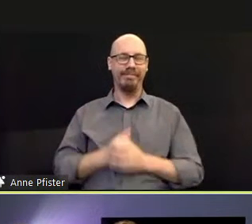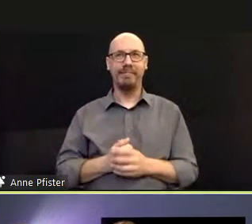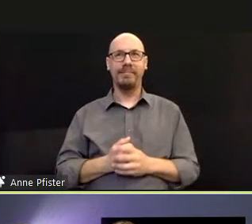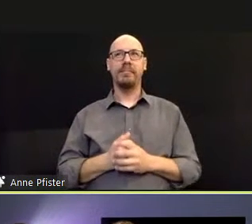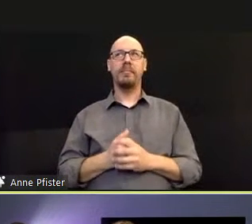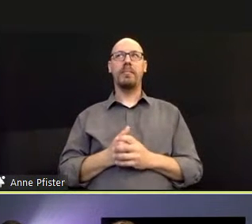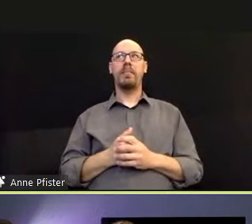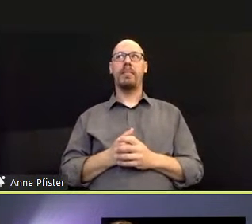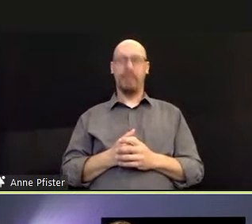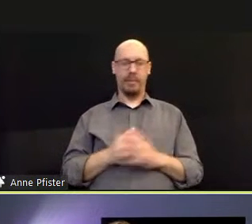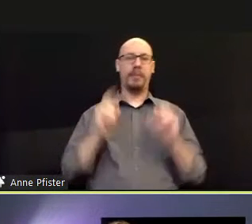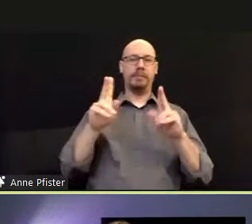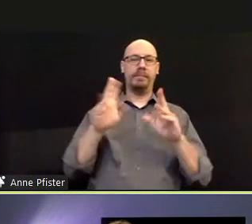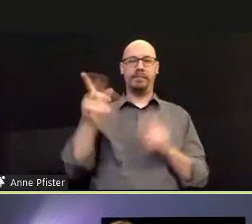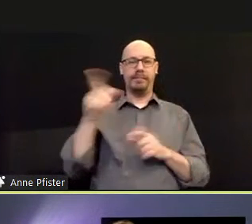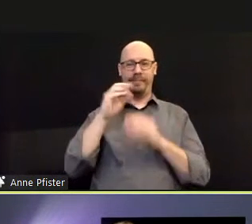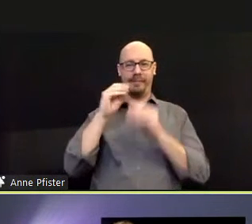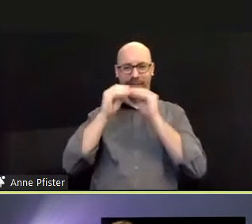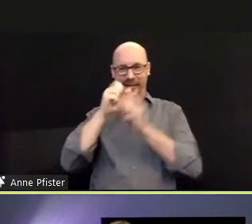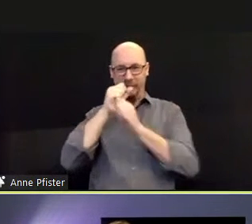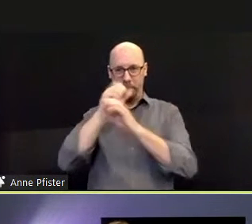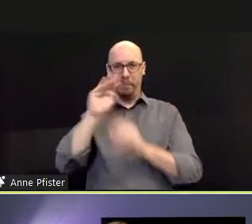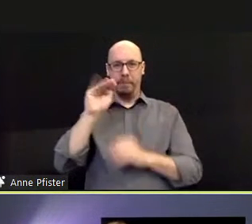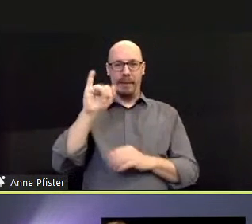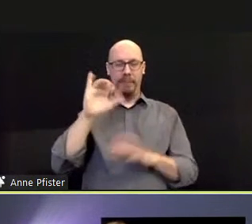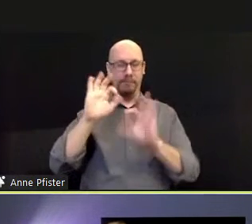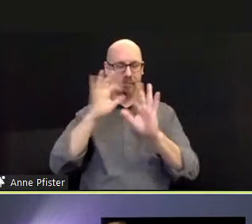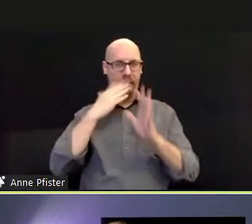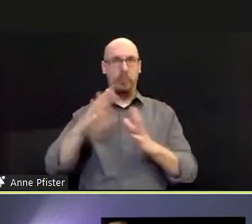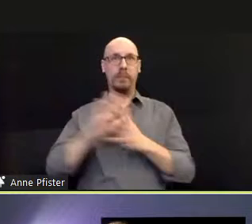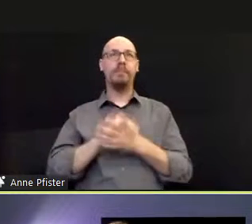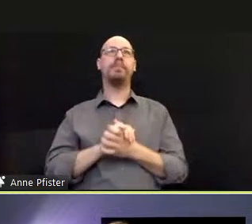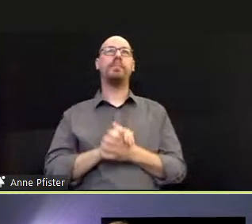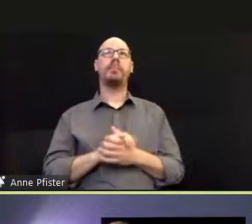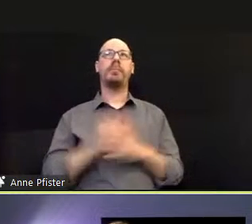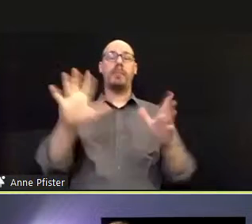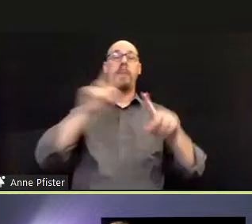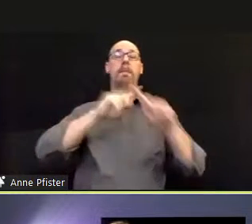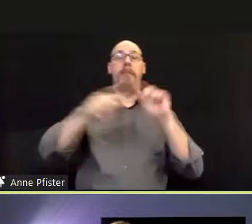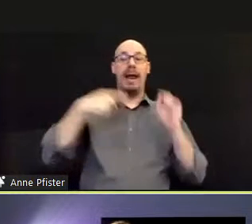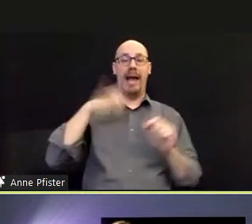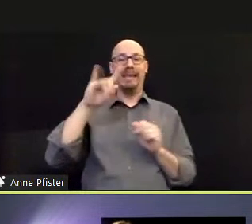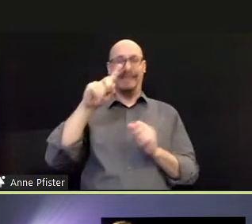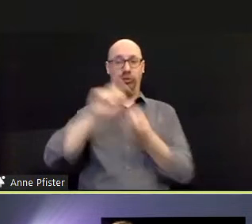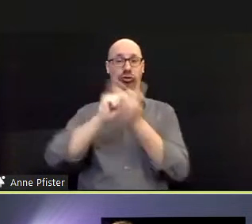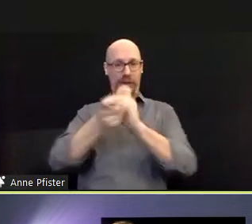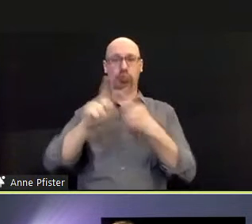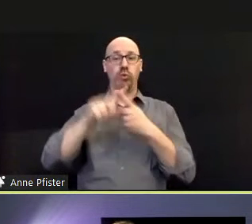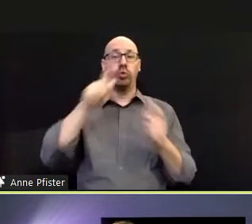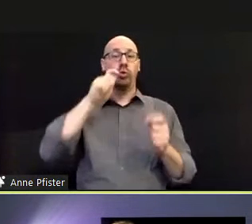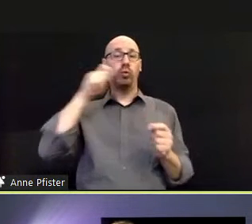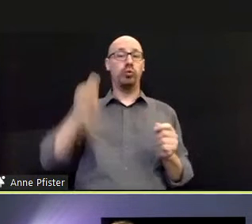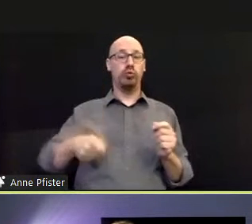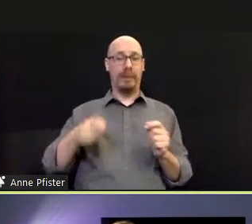Okay. All right, thank you. But I've changed it to Ukrainian Sign Language and Semiotics